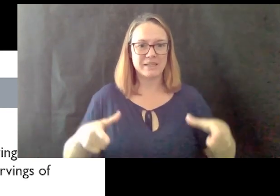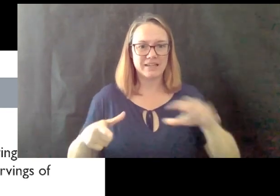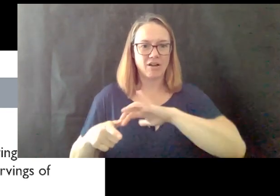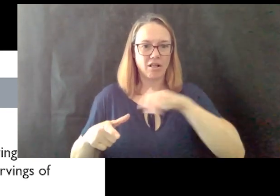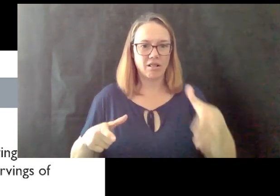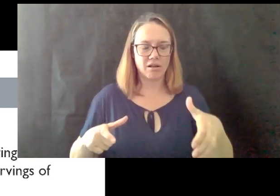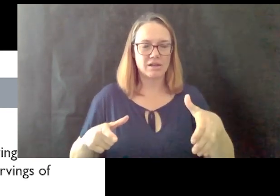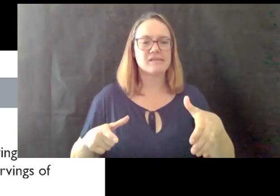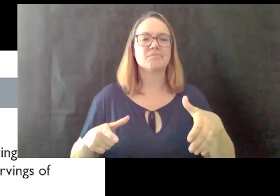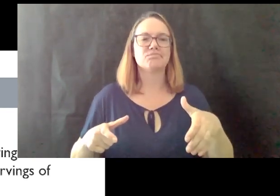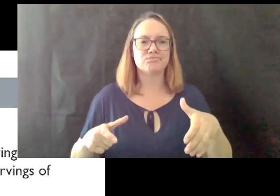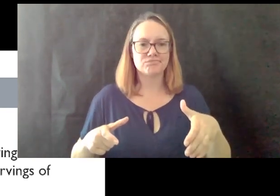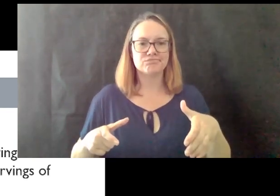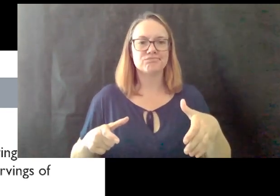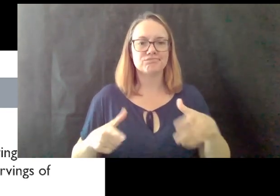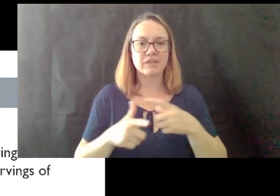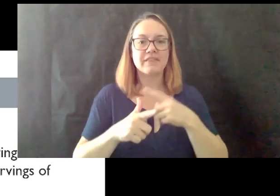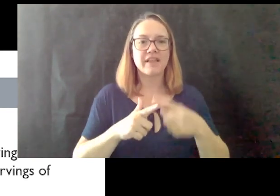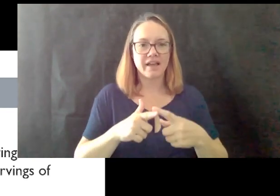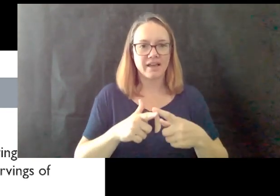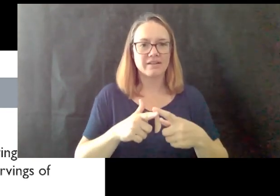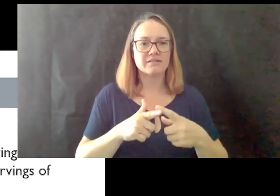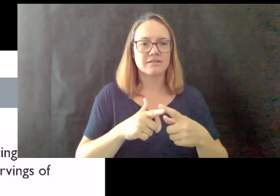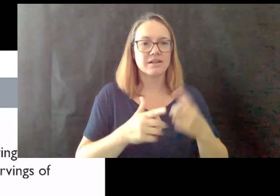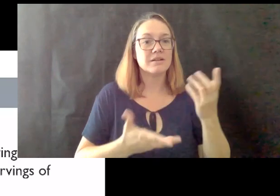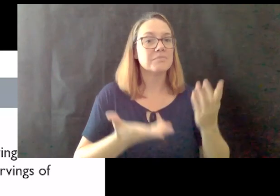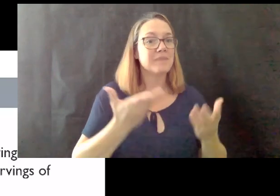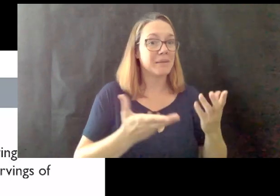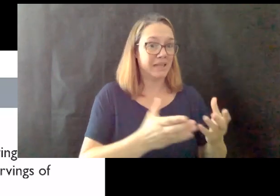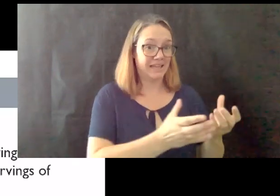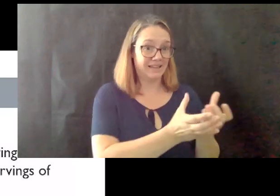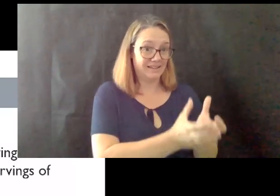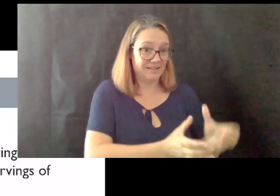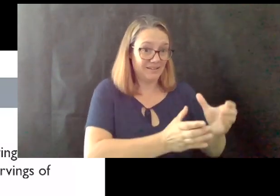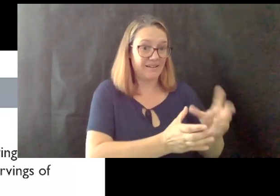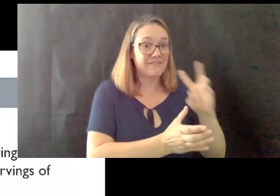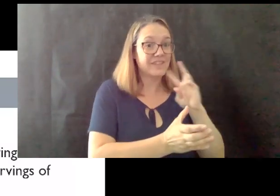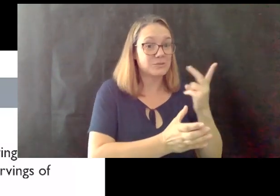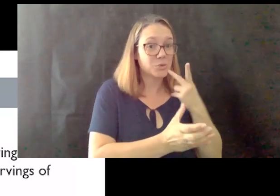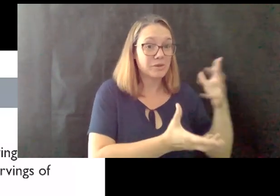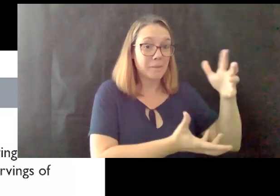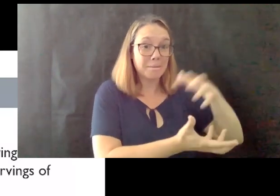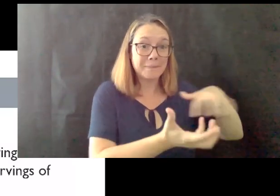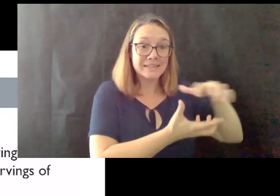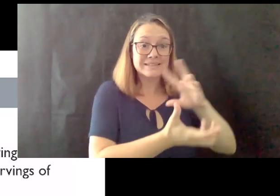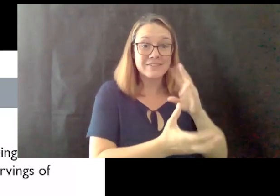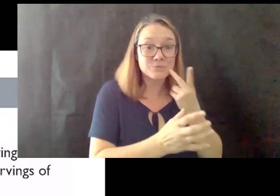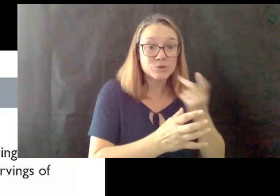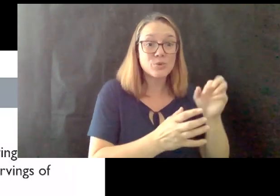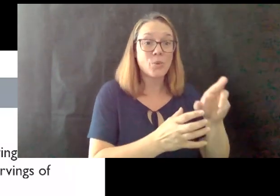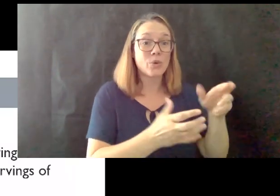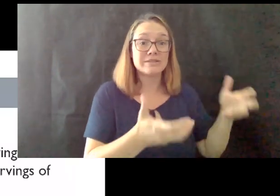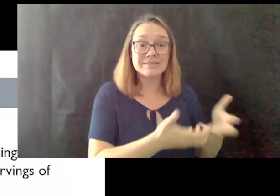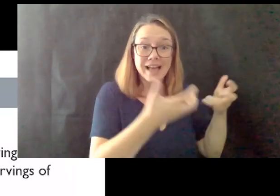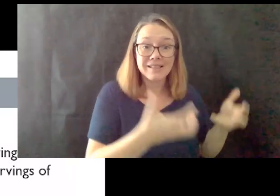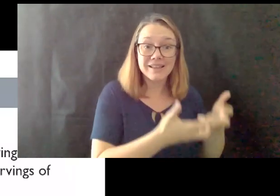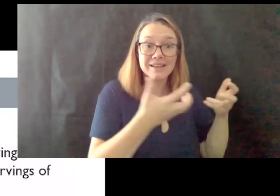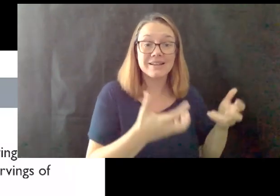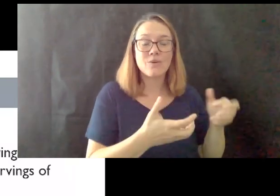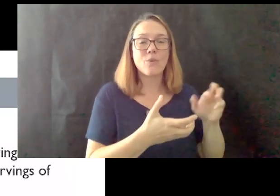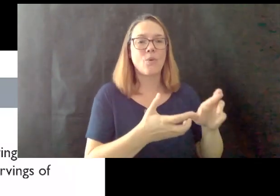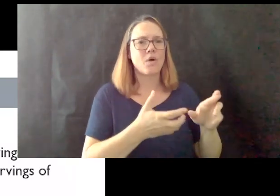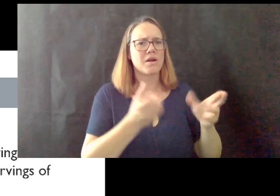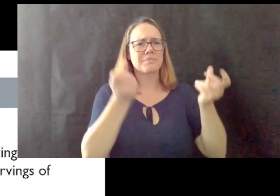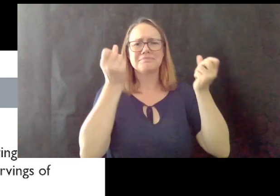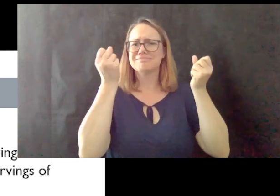this meal. And that's where it's important to consider having a side of vegetables, mixed vegetables in a